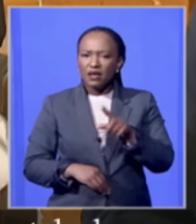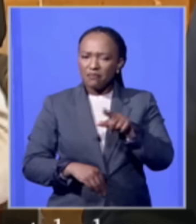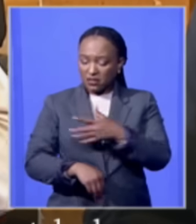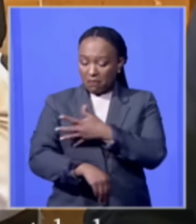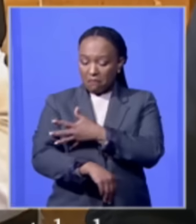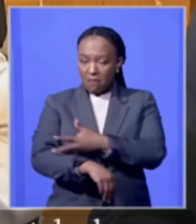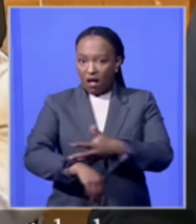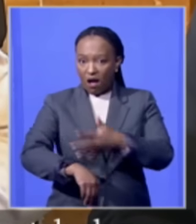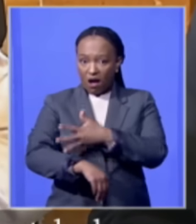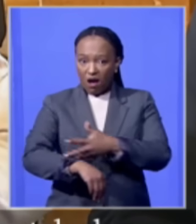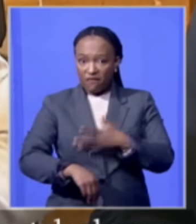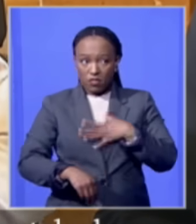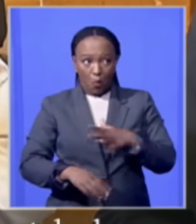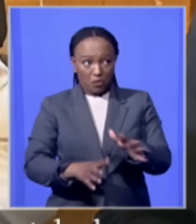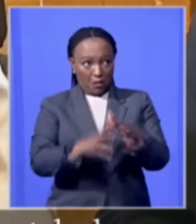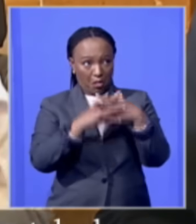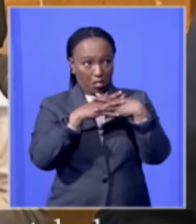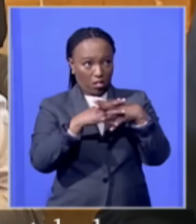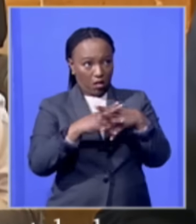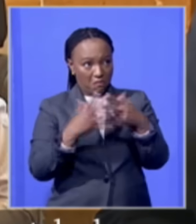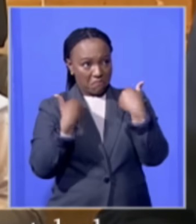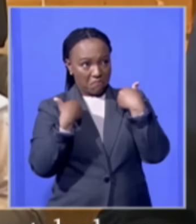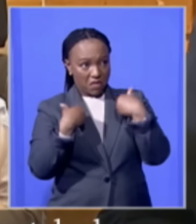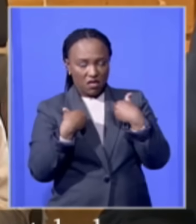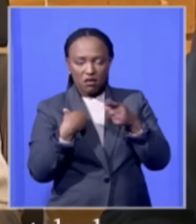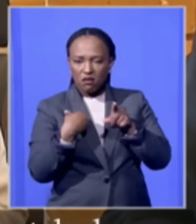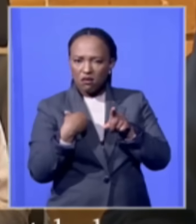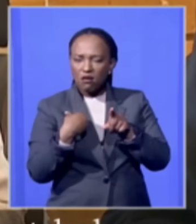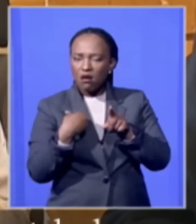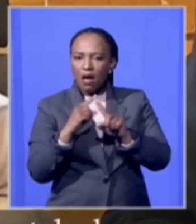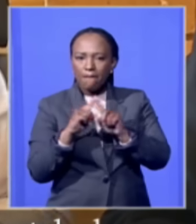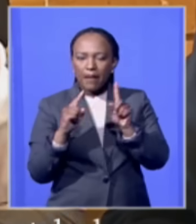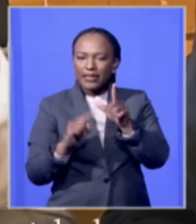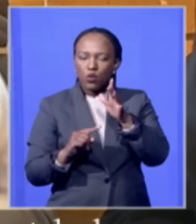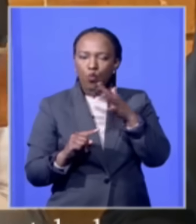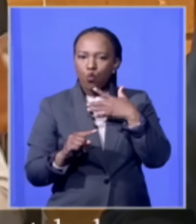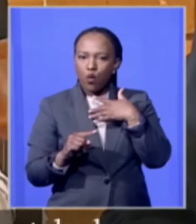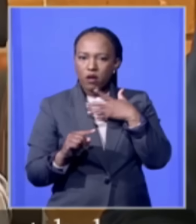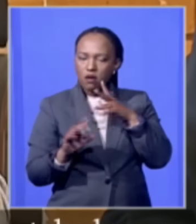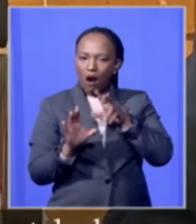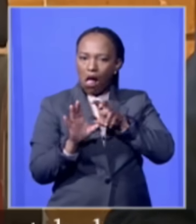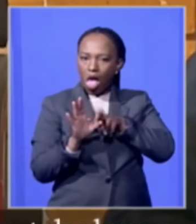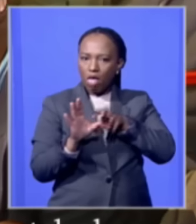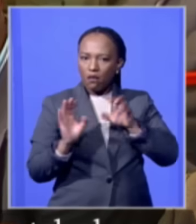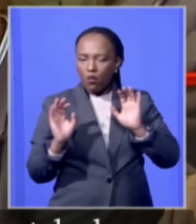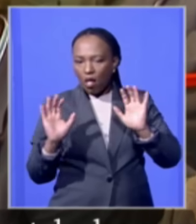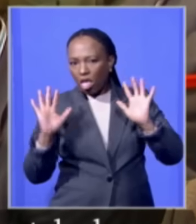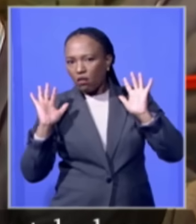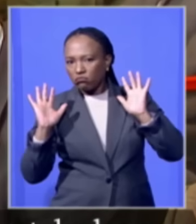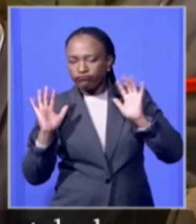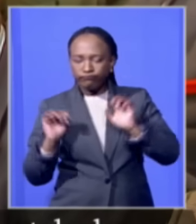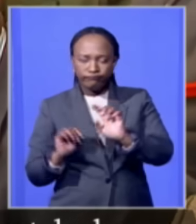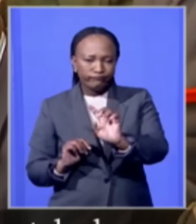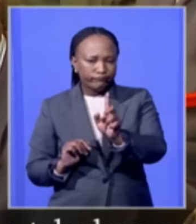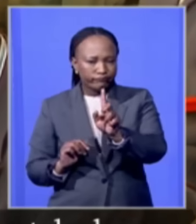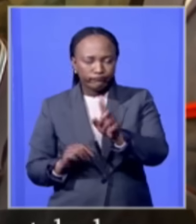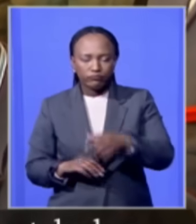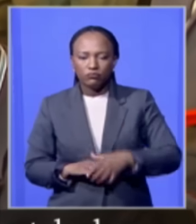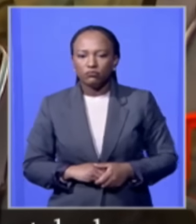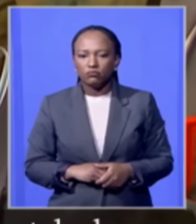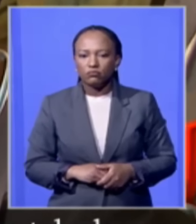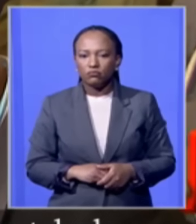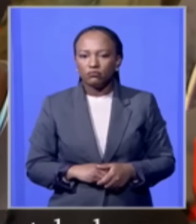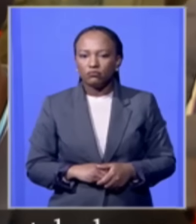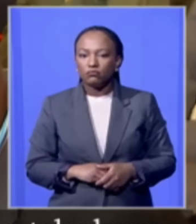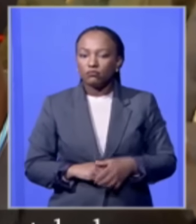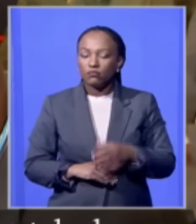chakatancha me if they think they want to do so. But it is no retreat, no surrender. Go le bjalo lekgotla la bogoši